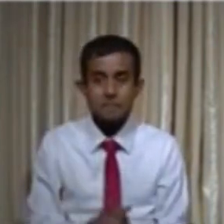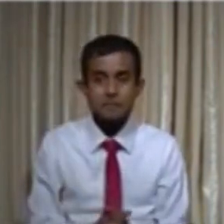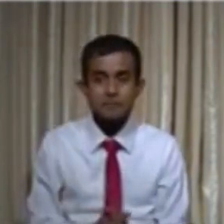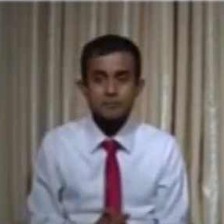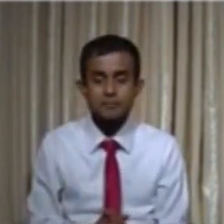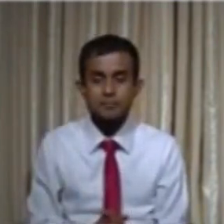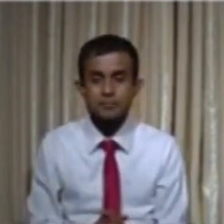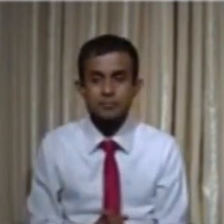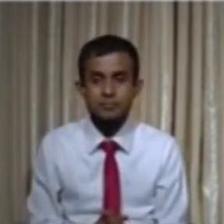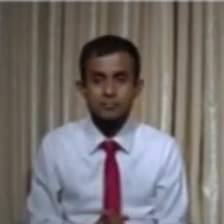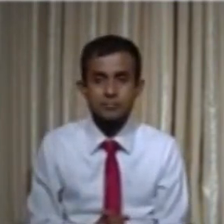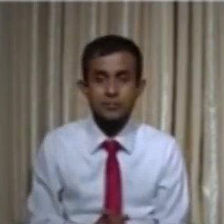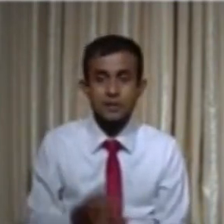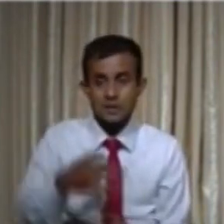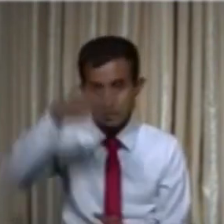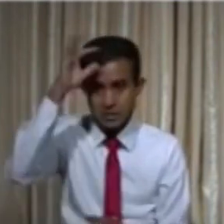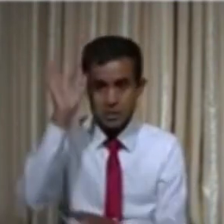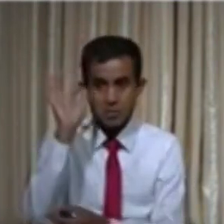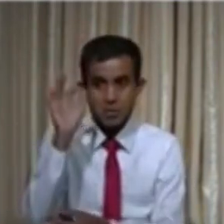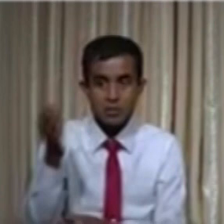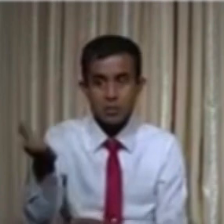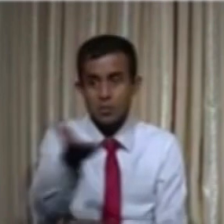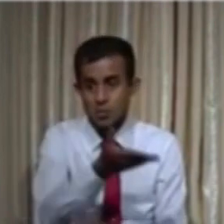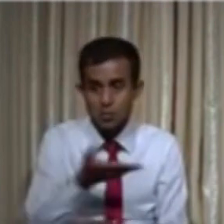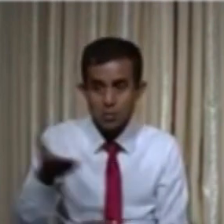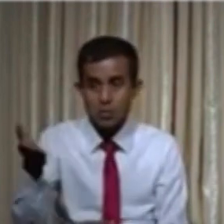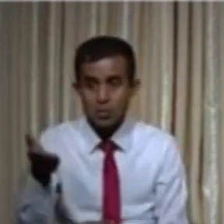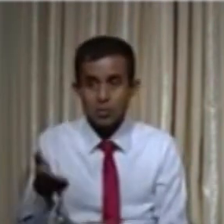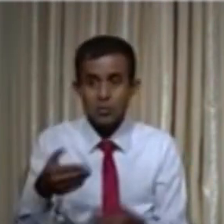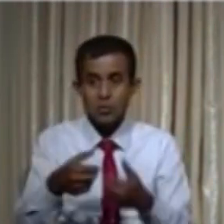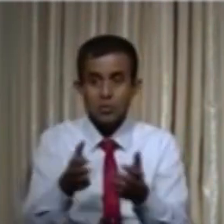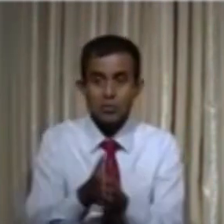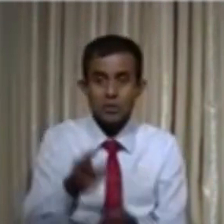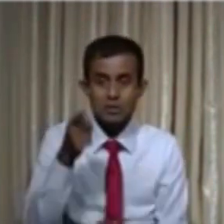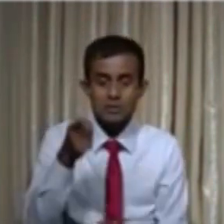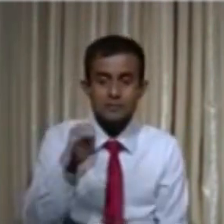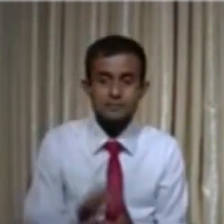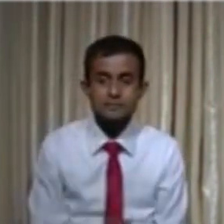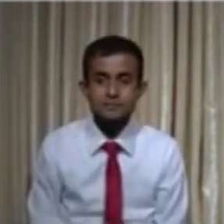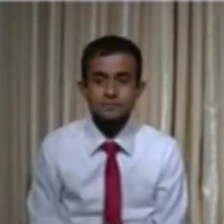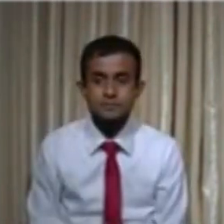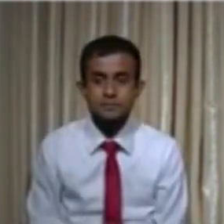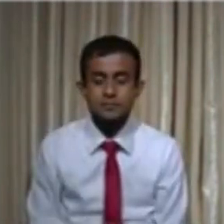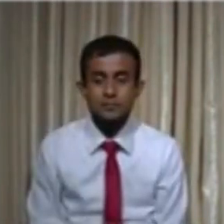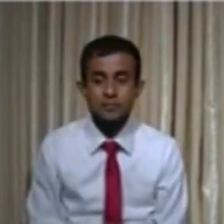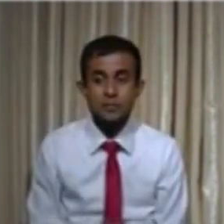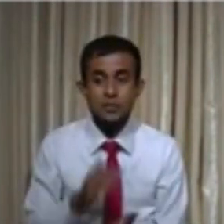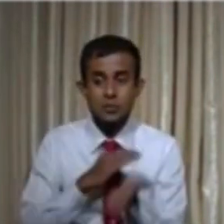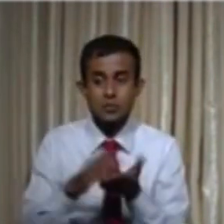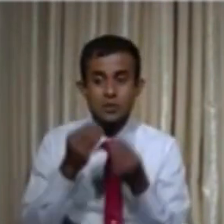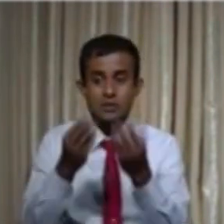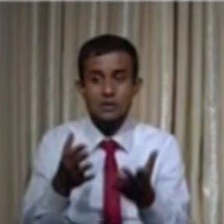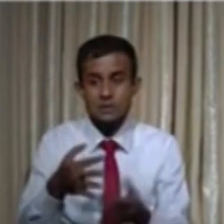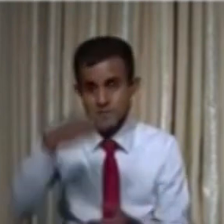to. And then when you have the Prime Minister and the Foreign Minister going before the international community and saying that